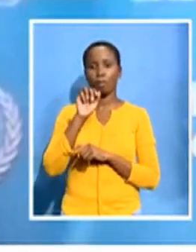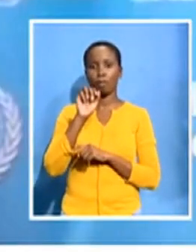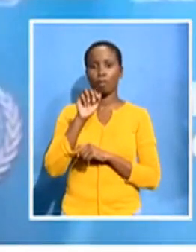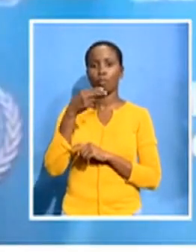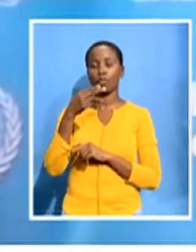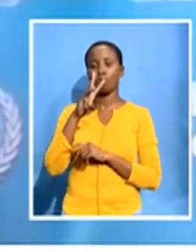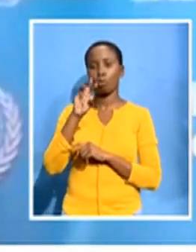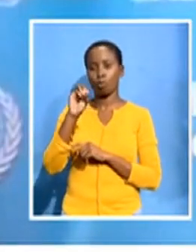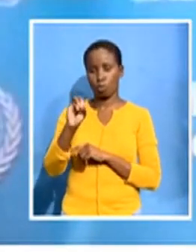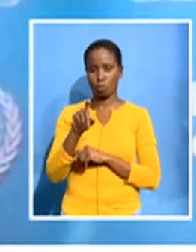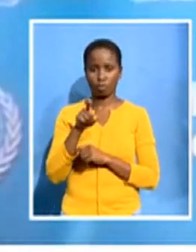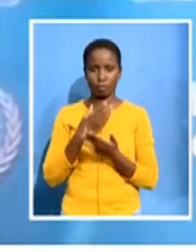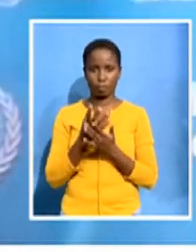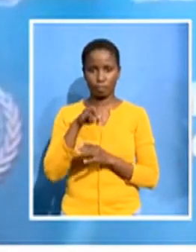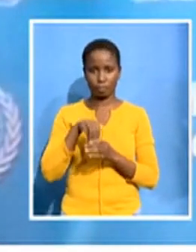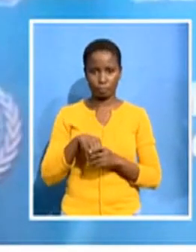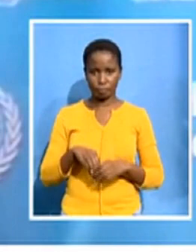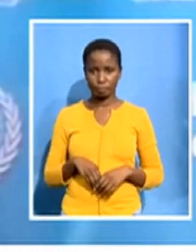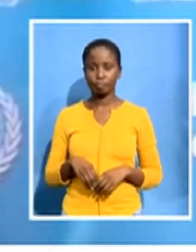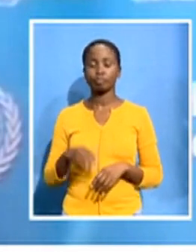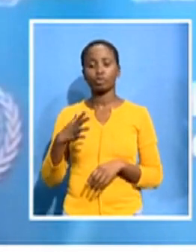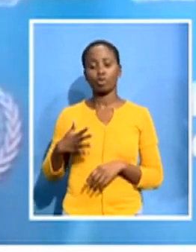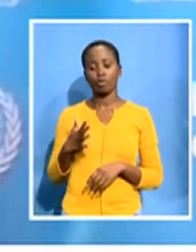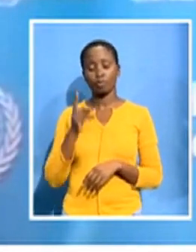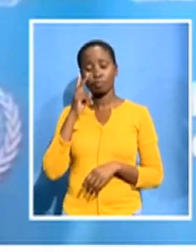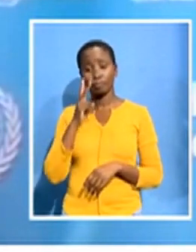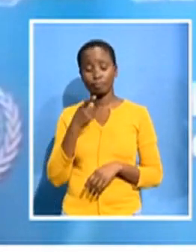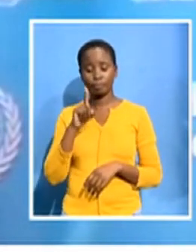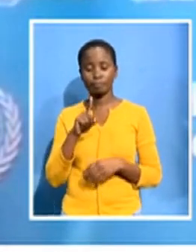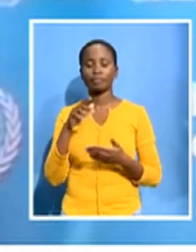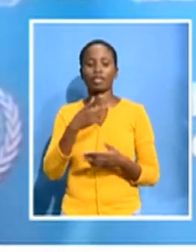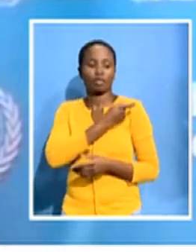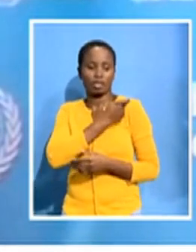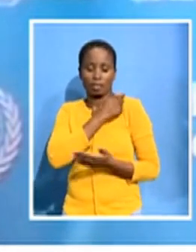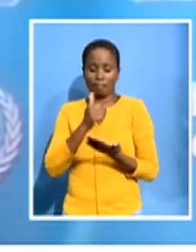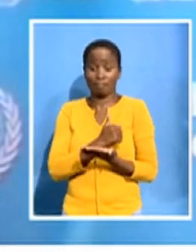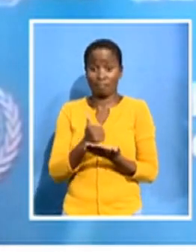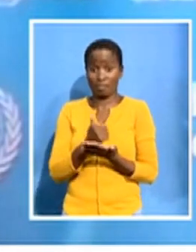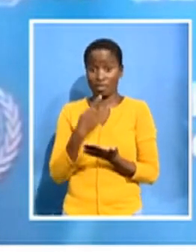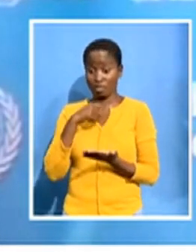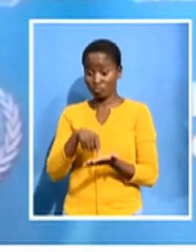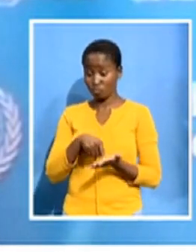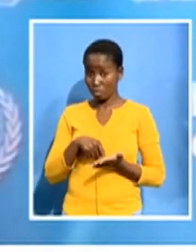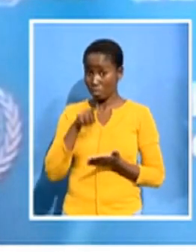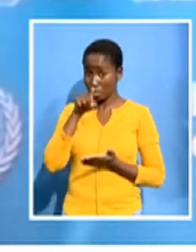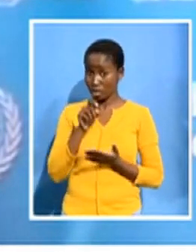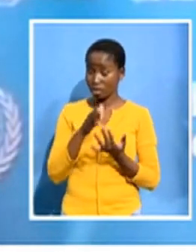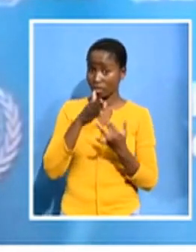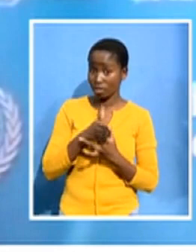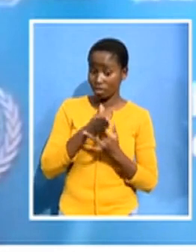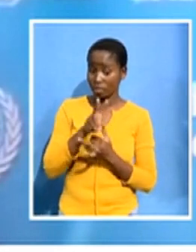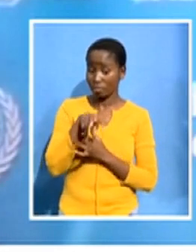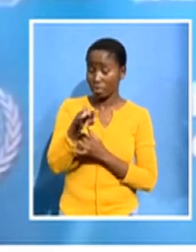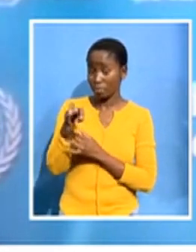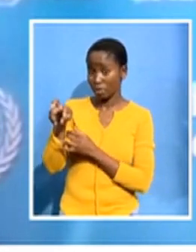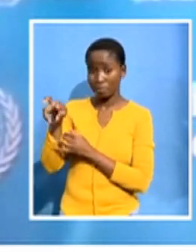vaccination passport as a requirement for entry or exit, because we're not certain that at this stage that the vaccine